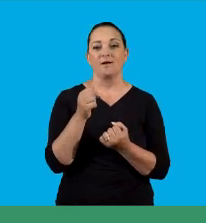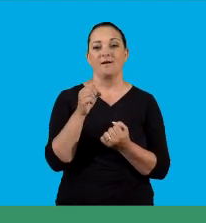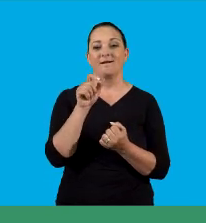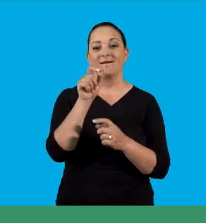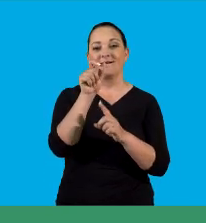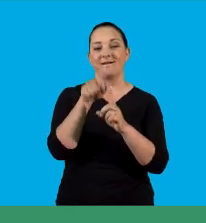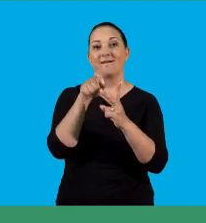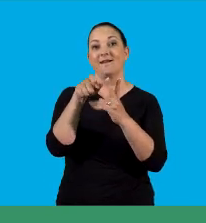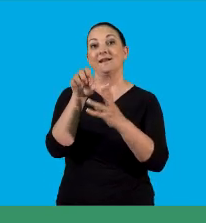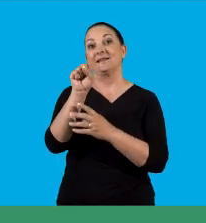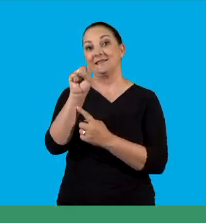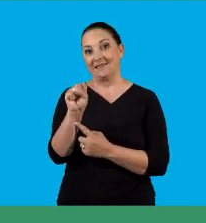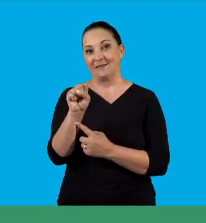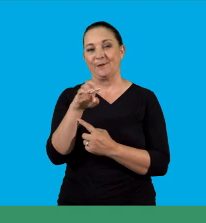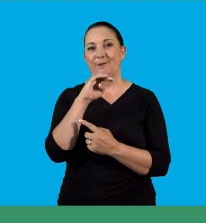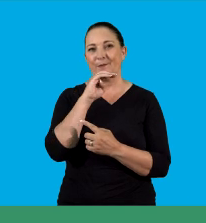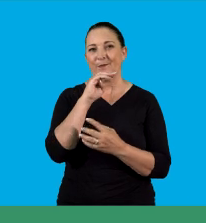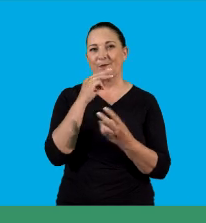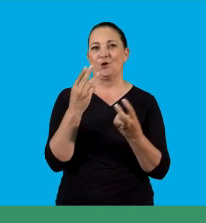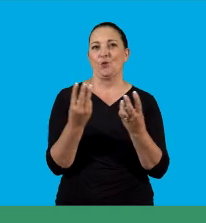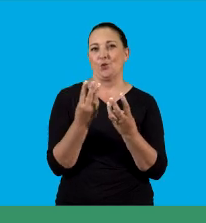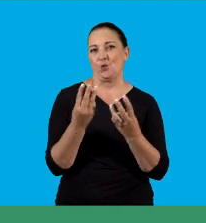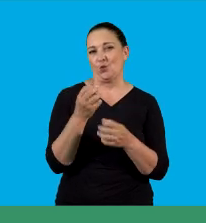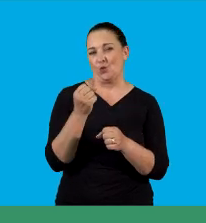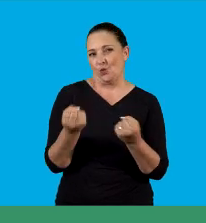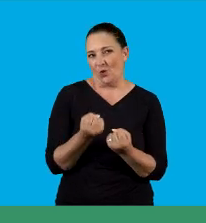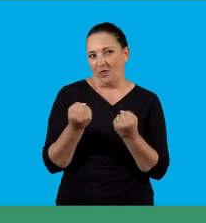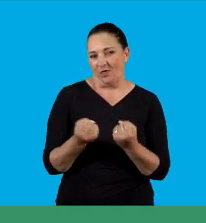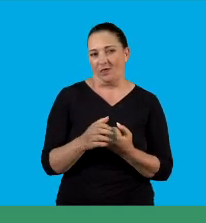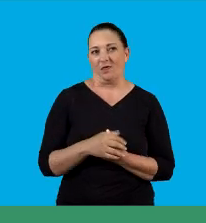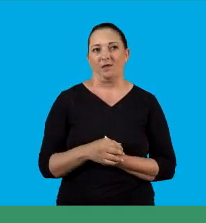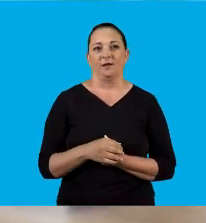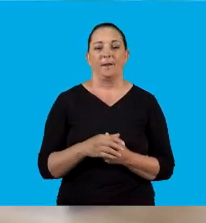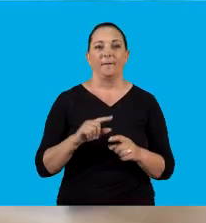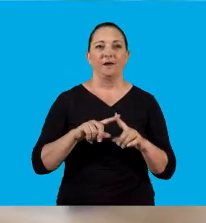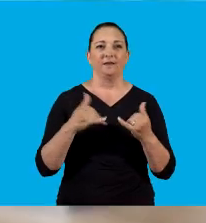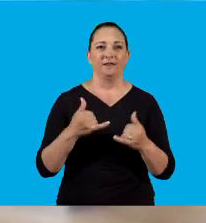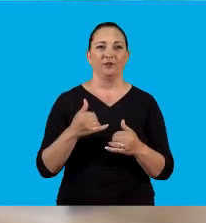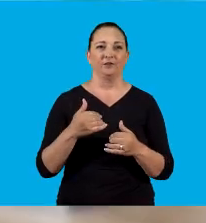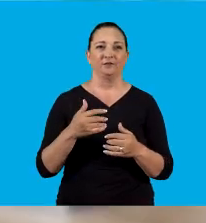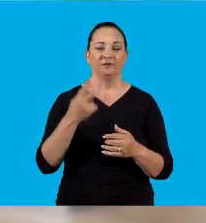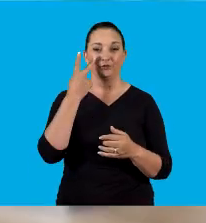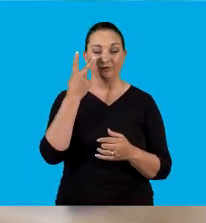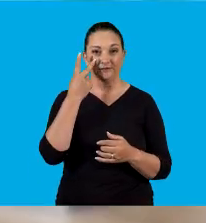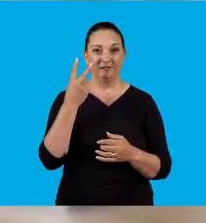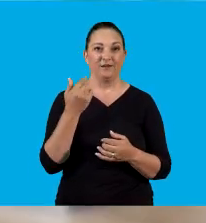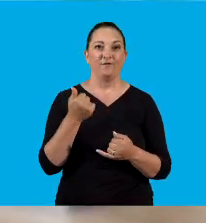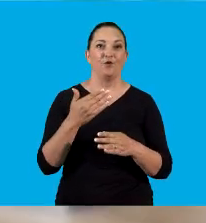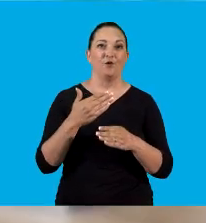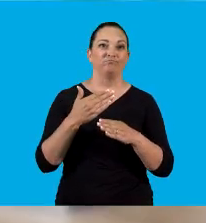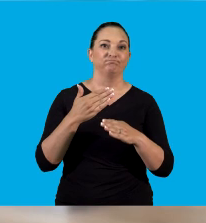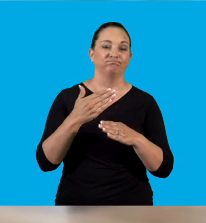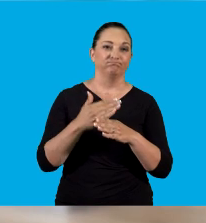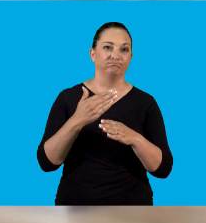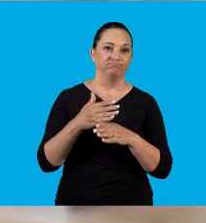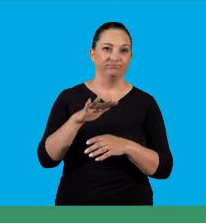obviously, employers' organizations is going to be wrong because it has to do with employers. So the correct answer in this instance